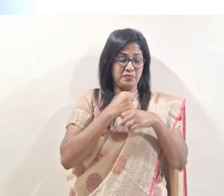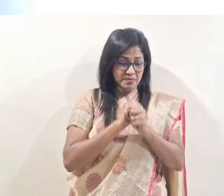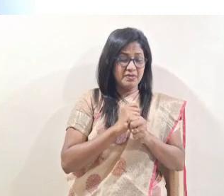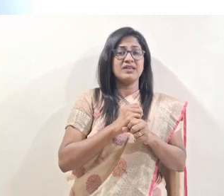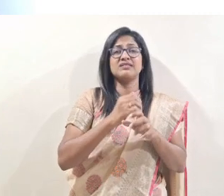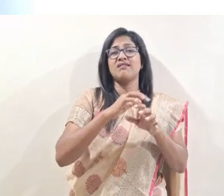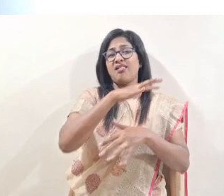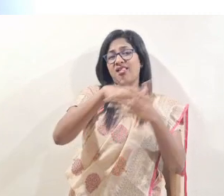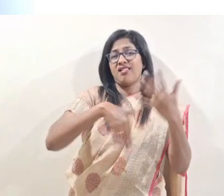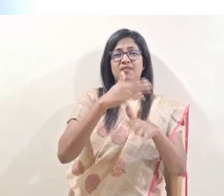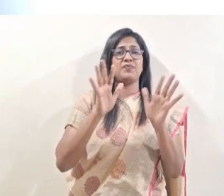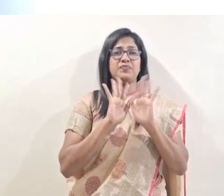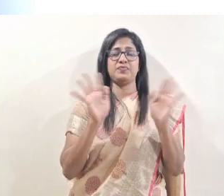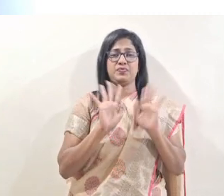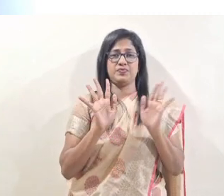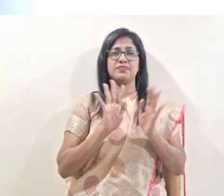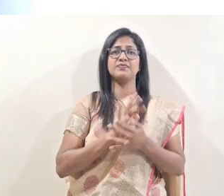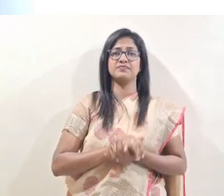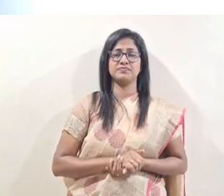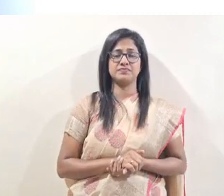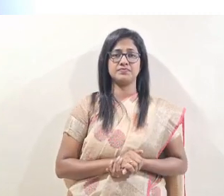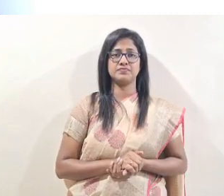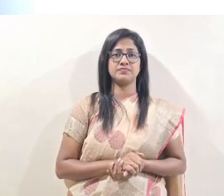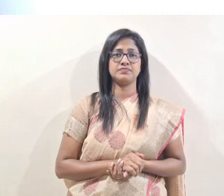as complicated as that.